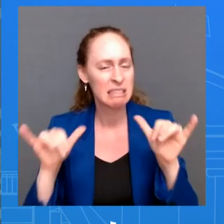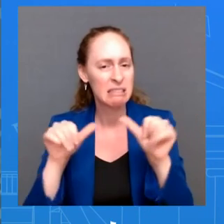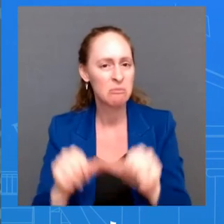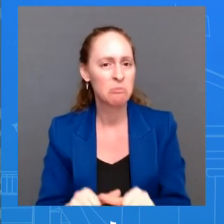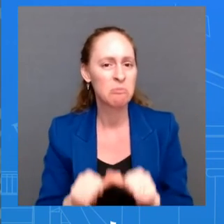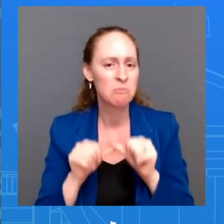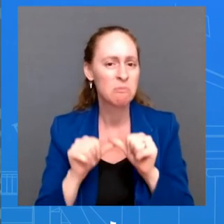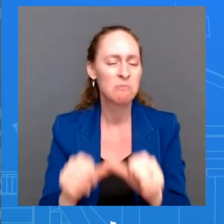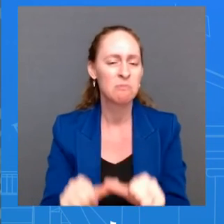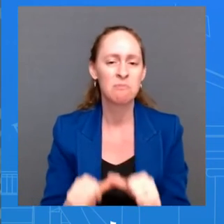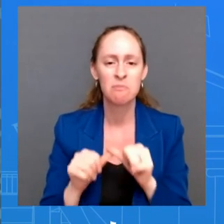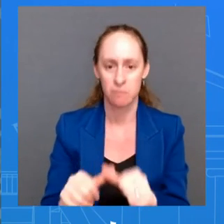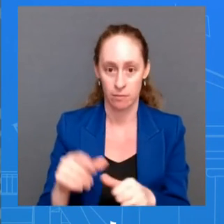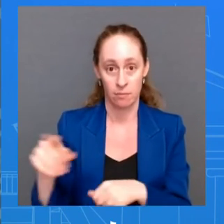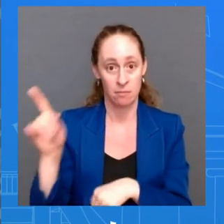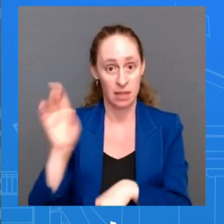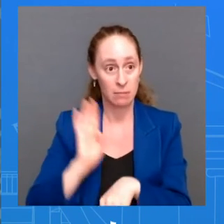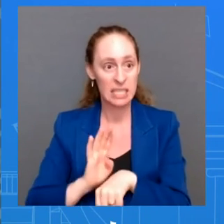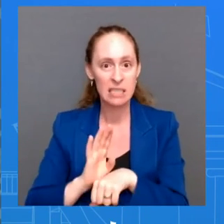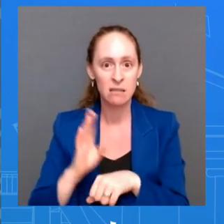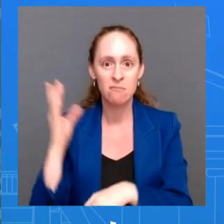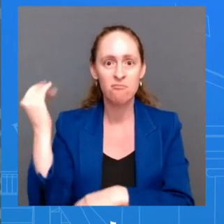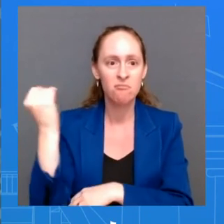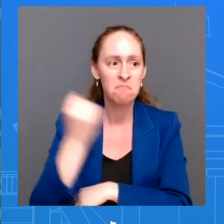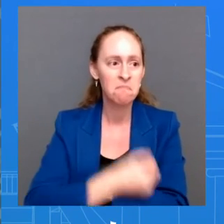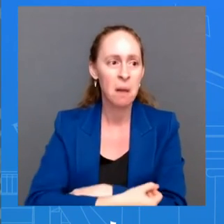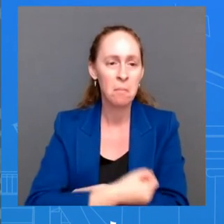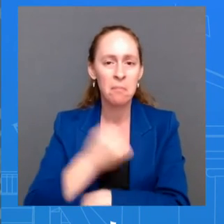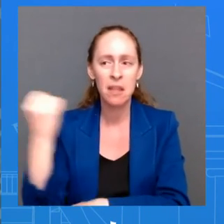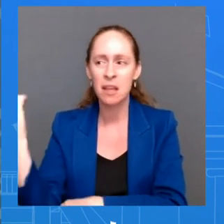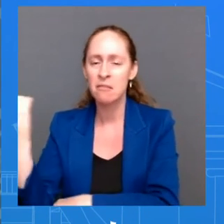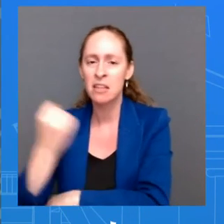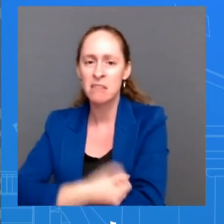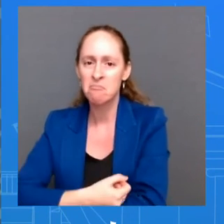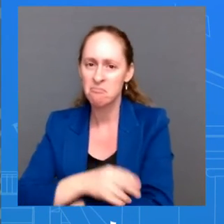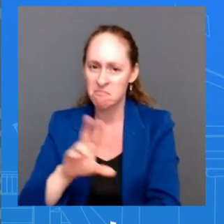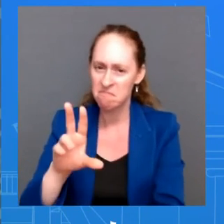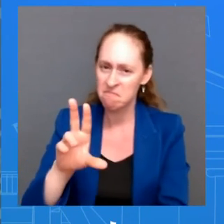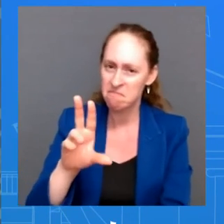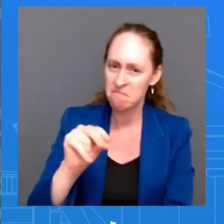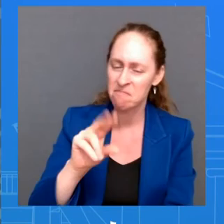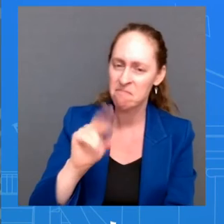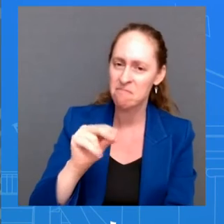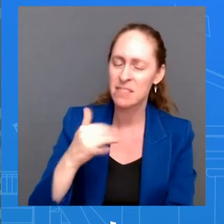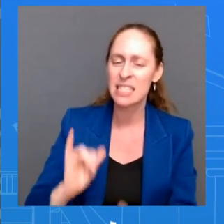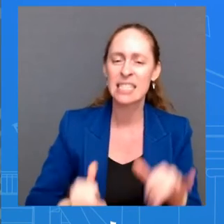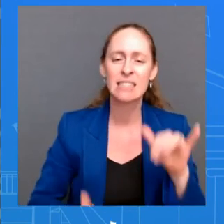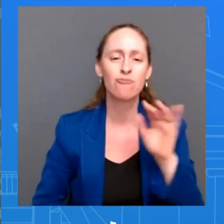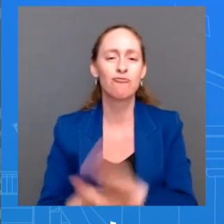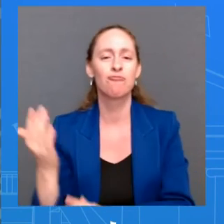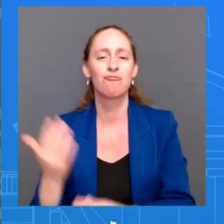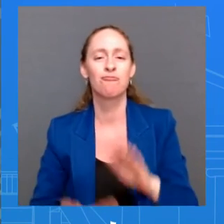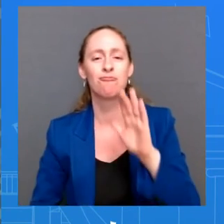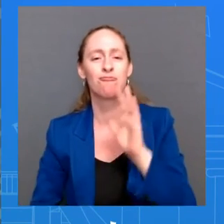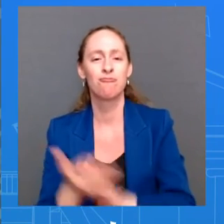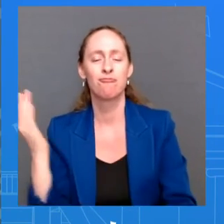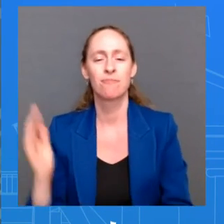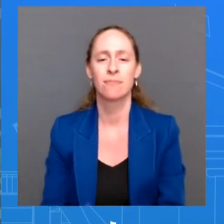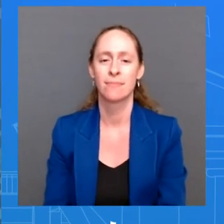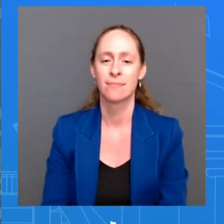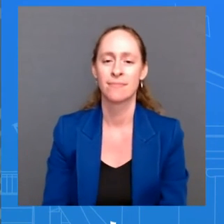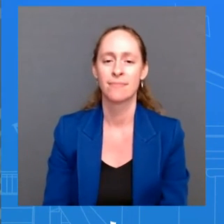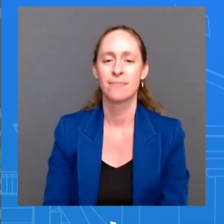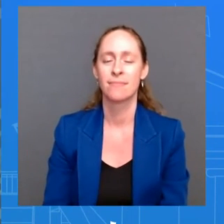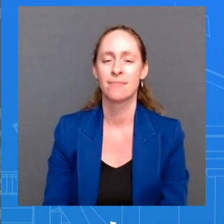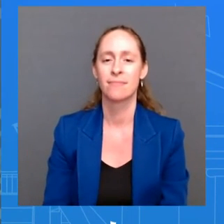so these are the things that she highlighted yesterday that speaks to a lot of what we're talking about when we talk about strong